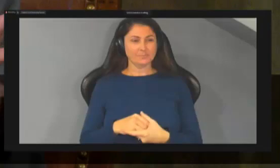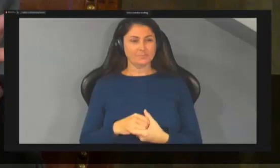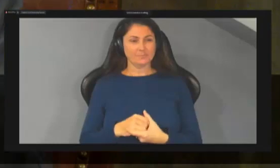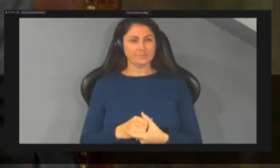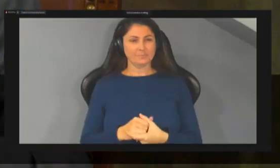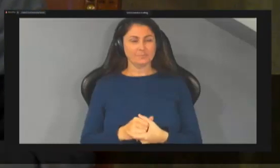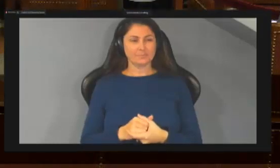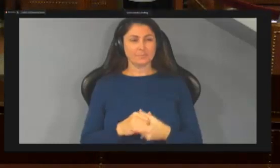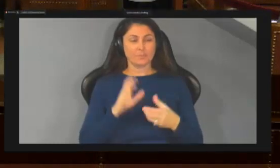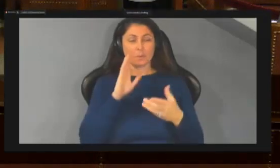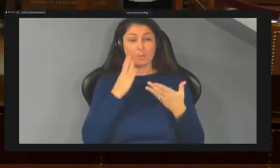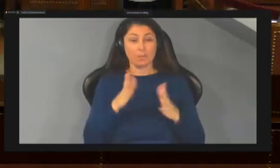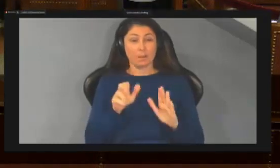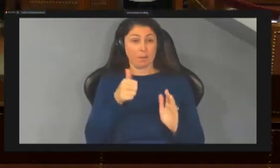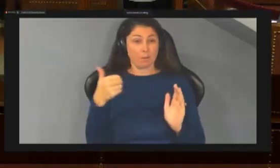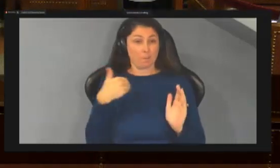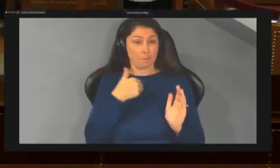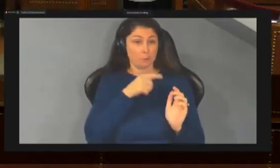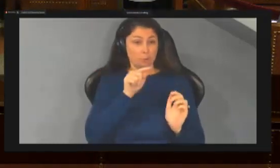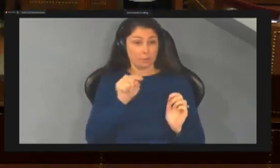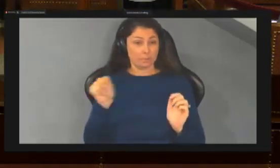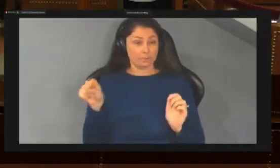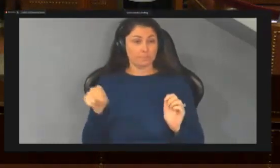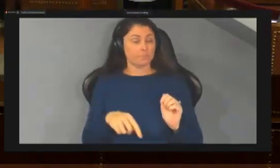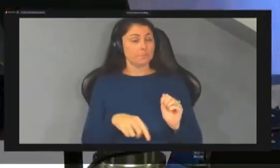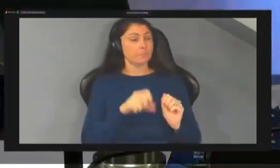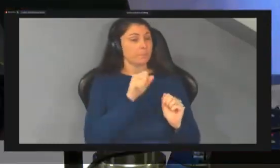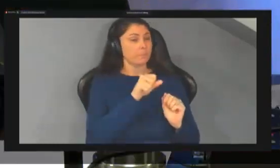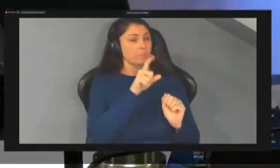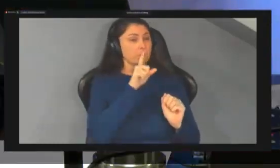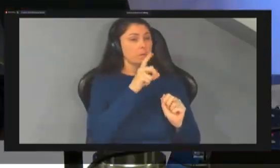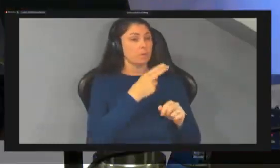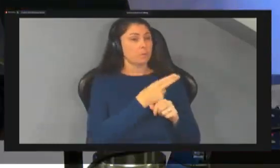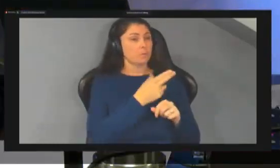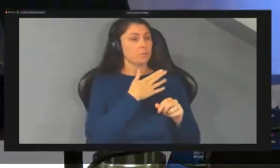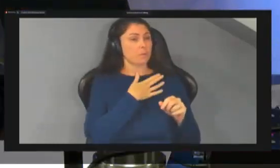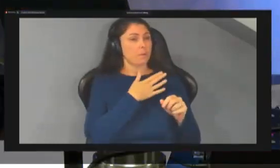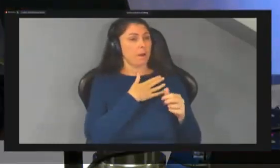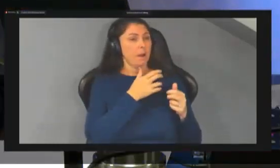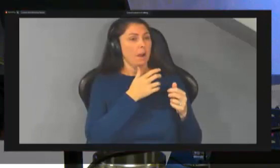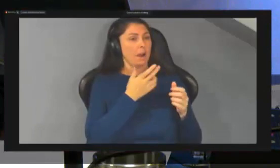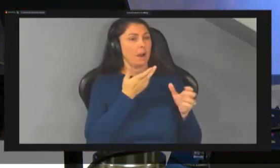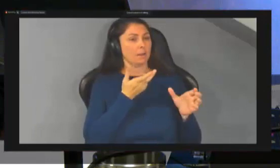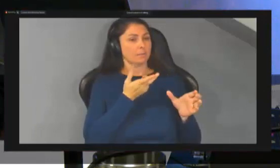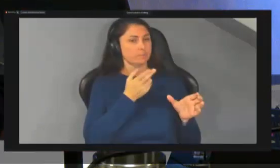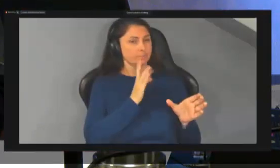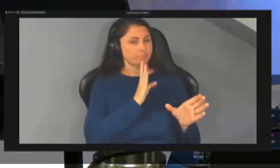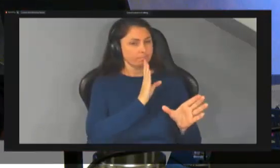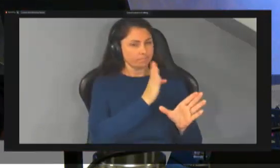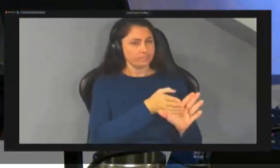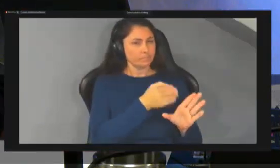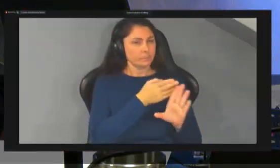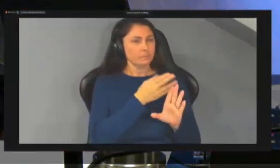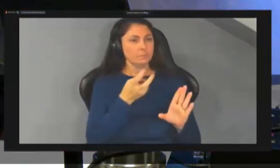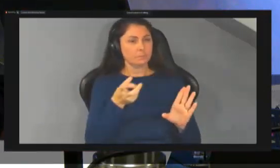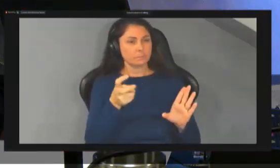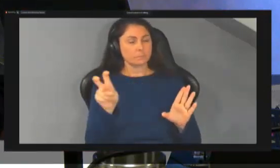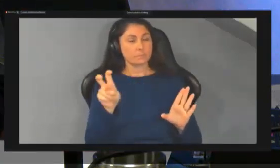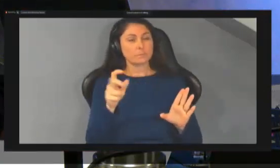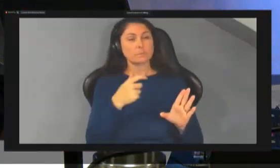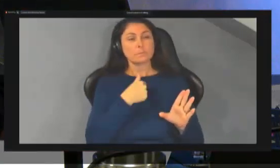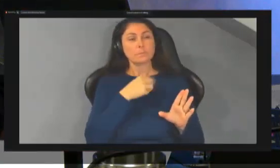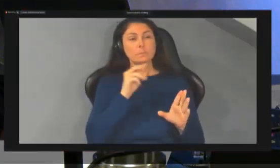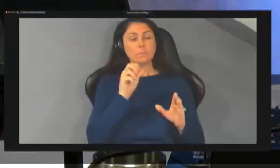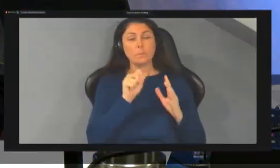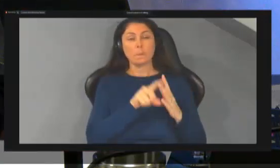So I'll let other members. Sure. So I'm going to use my prerogative as chair just to step in before going to Councilman Krause. So I was the original sponsor of